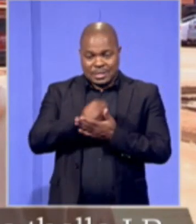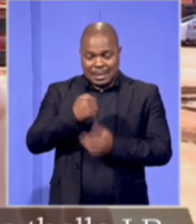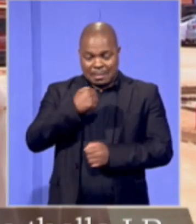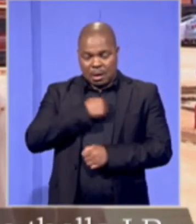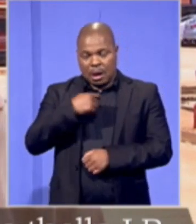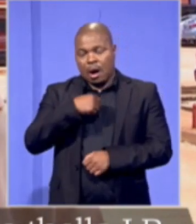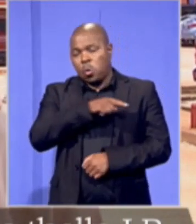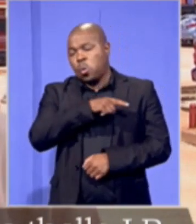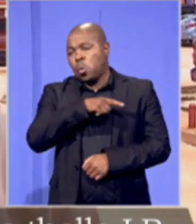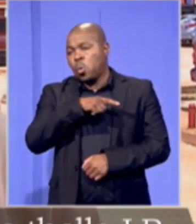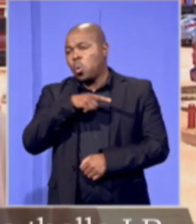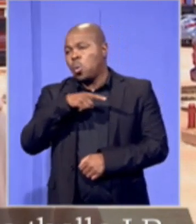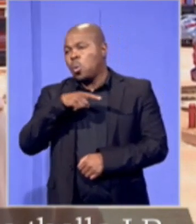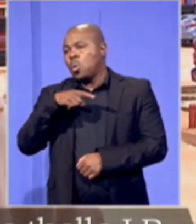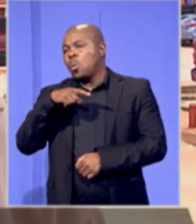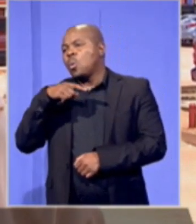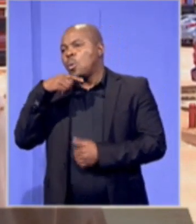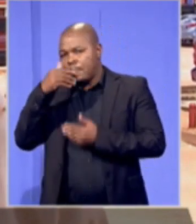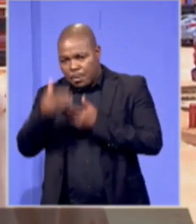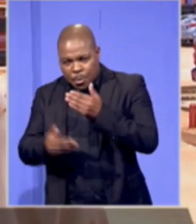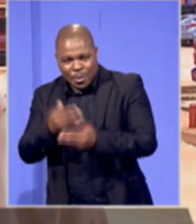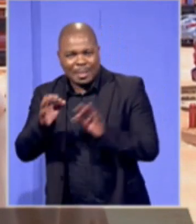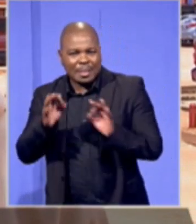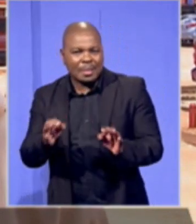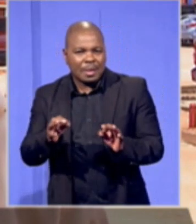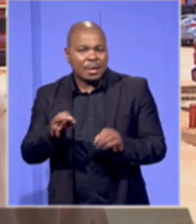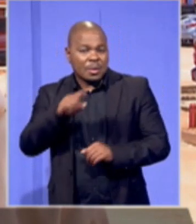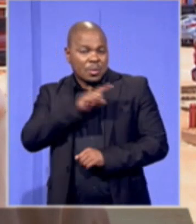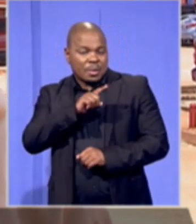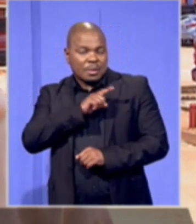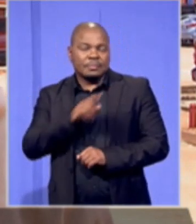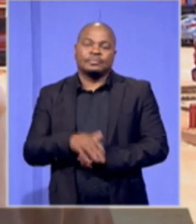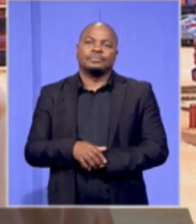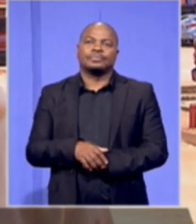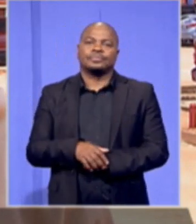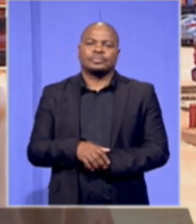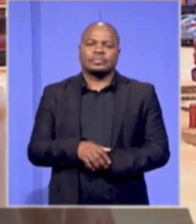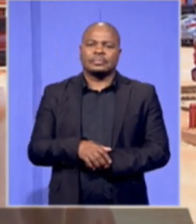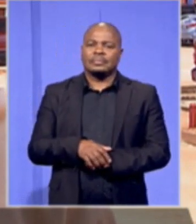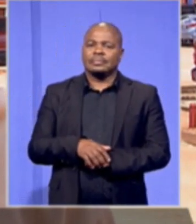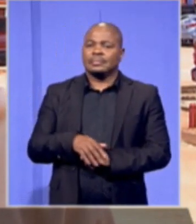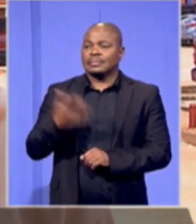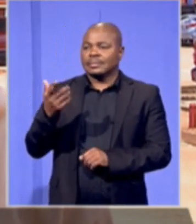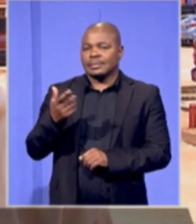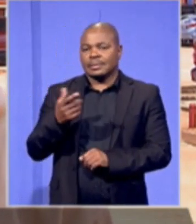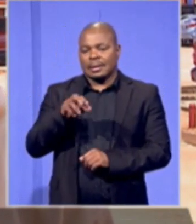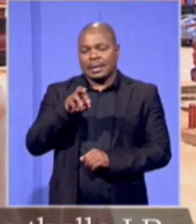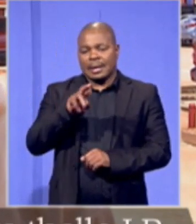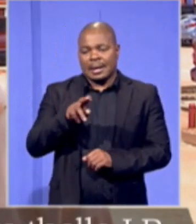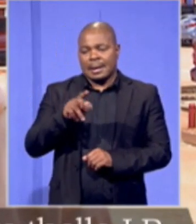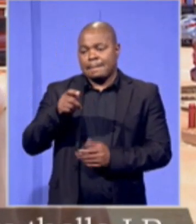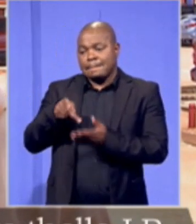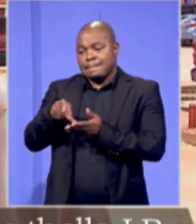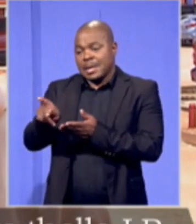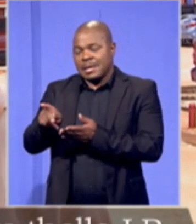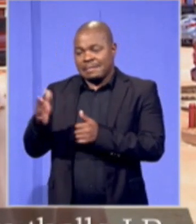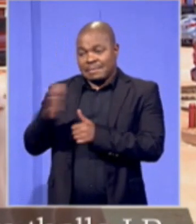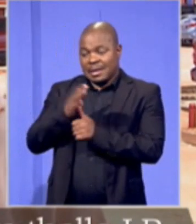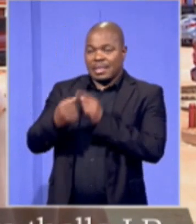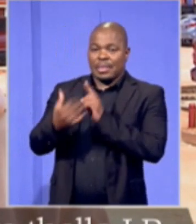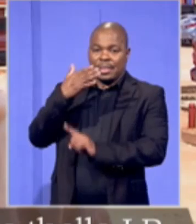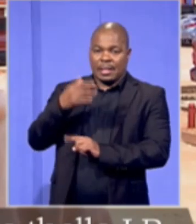long until it got processed because I was affected by RPA first.